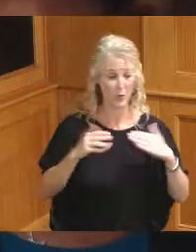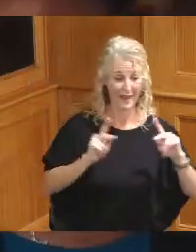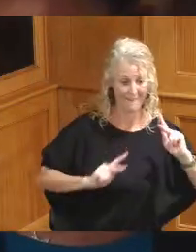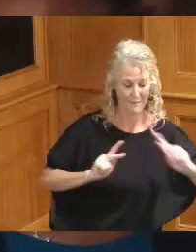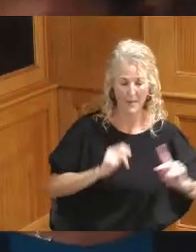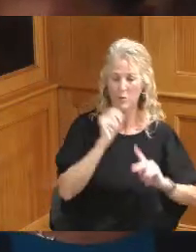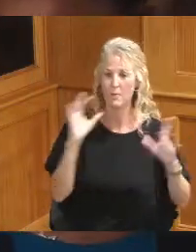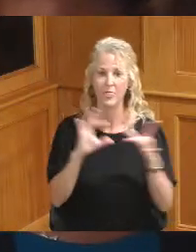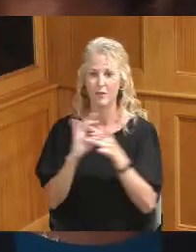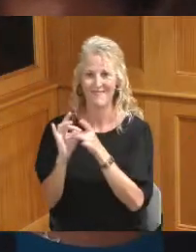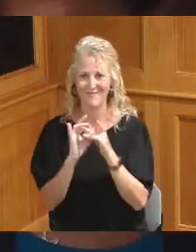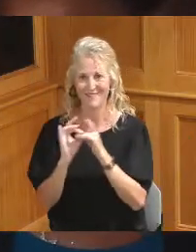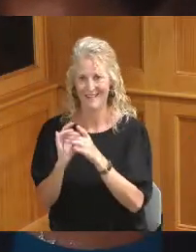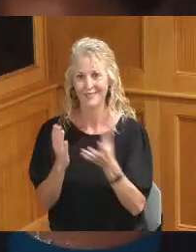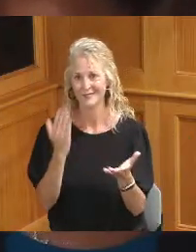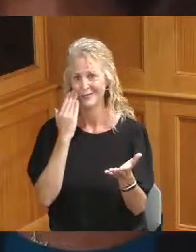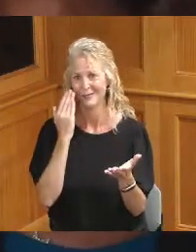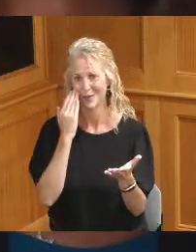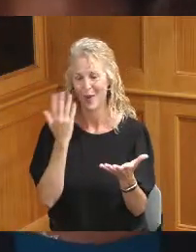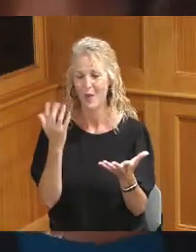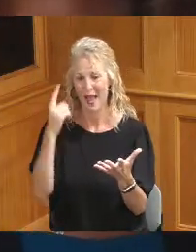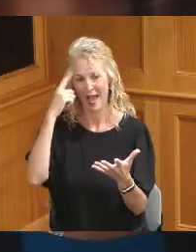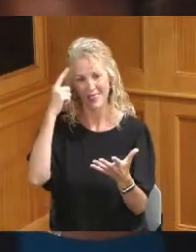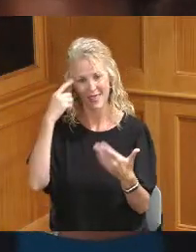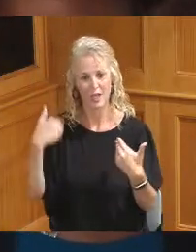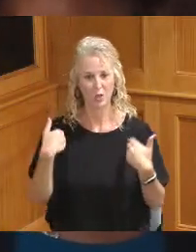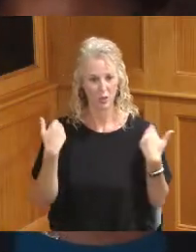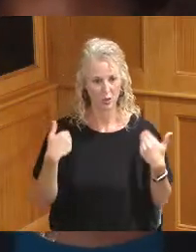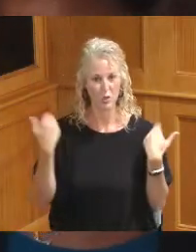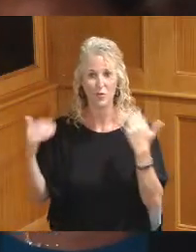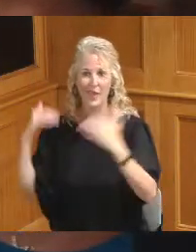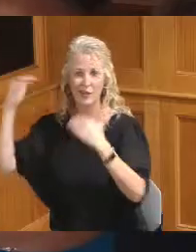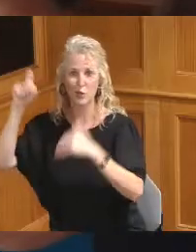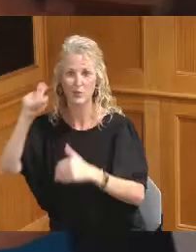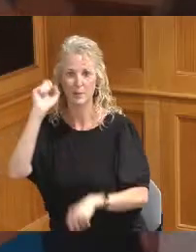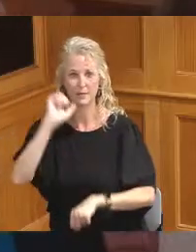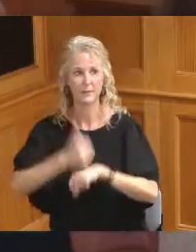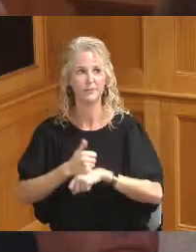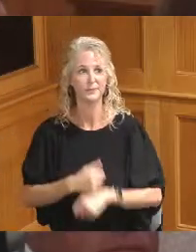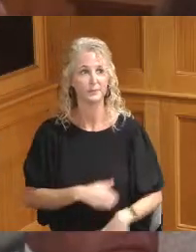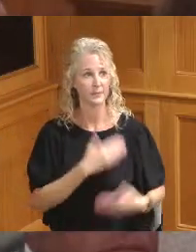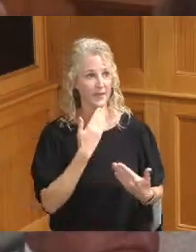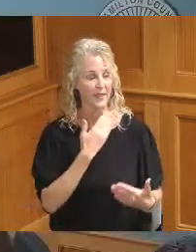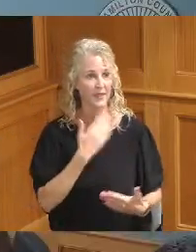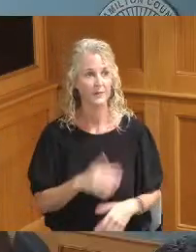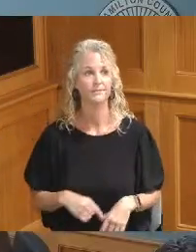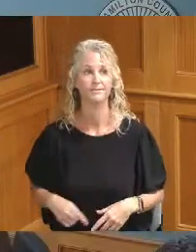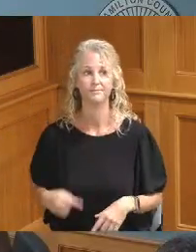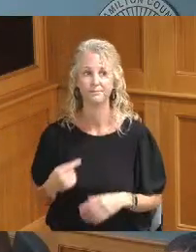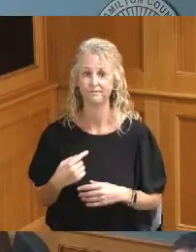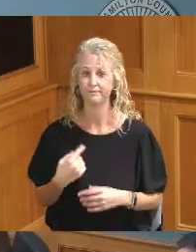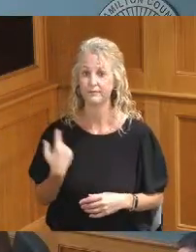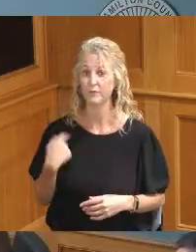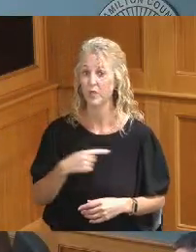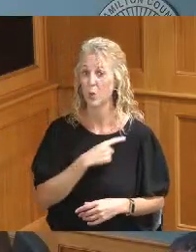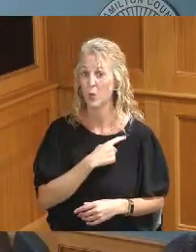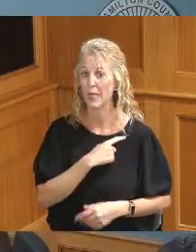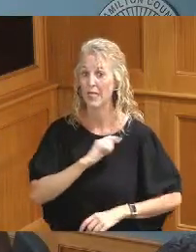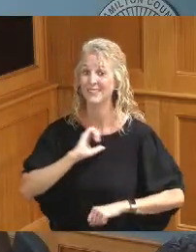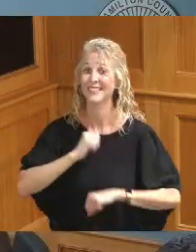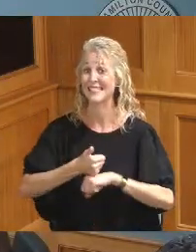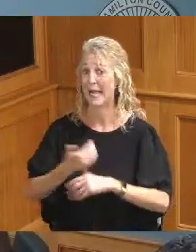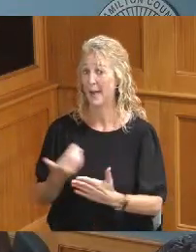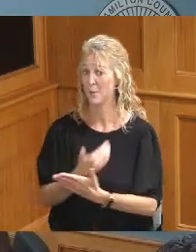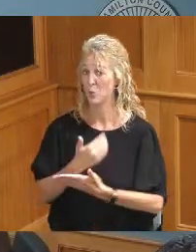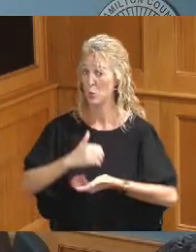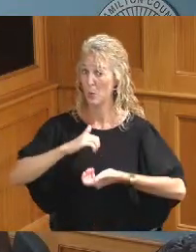really establishing those partnerships between youth and adults. Okay, great. Thank you. And as we form partnerships and